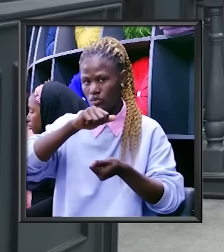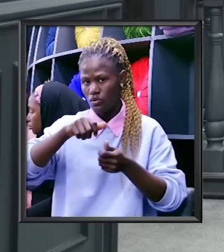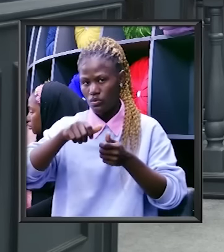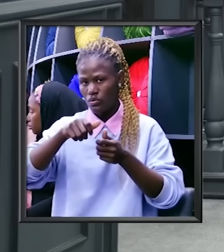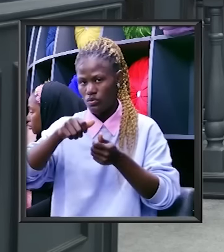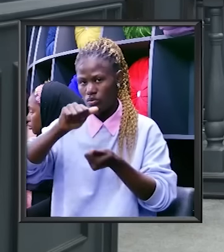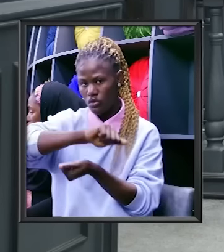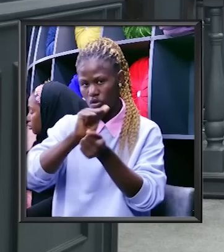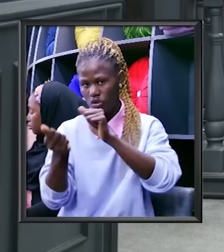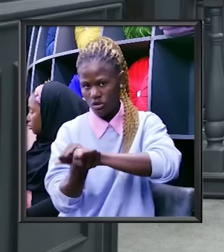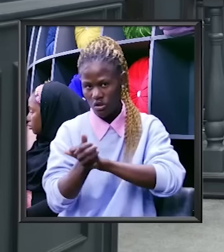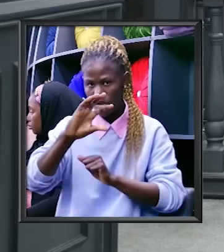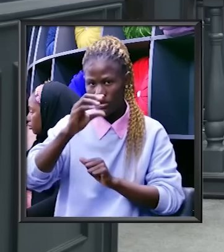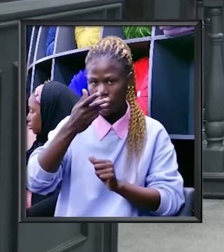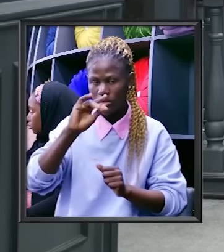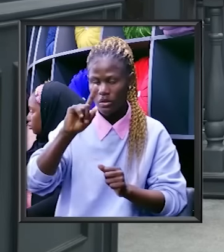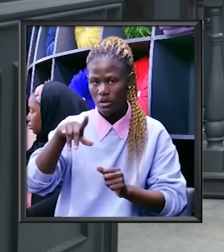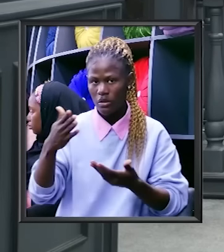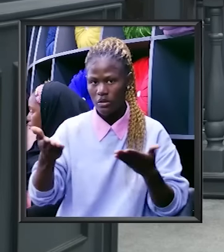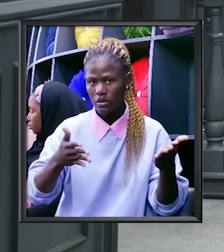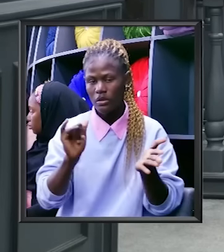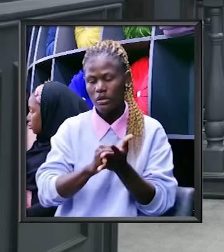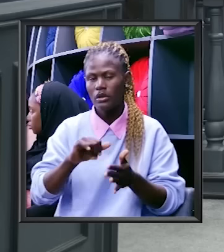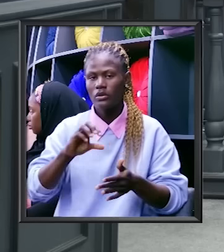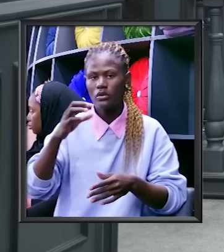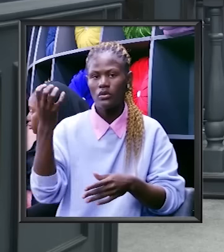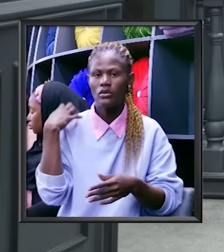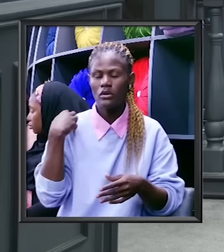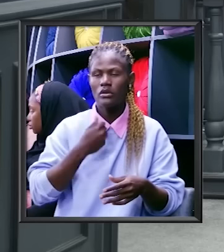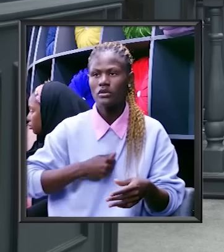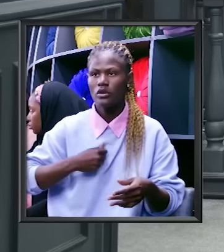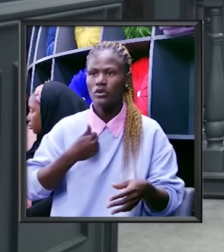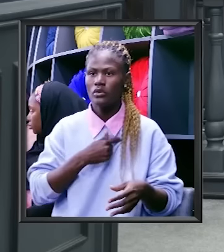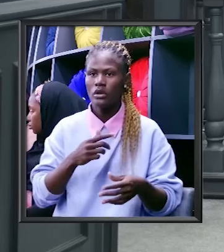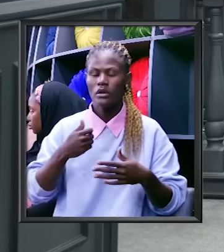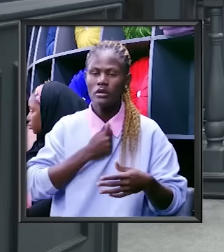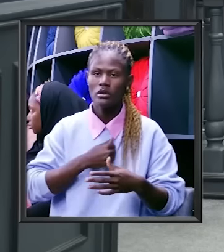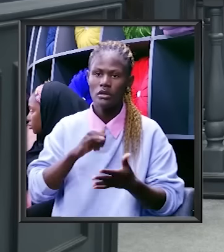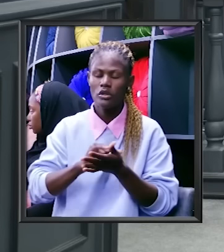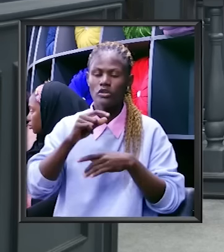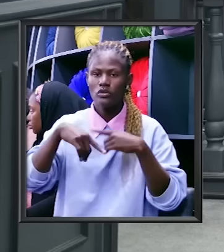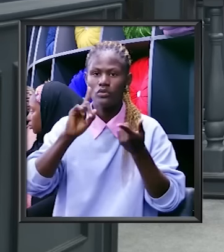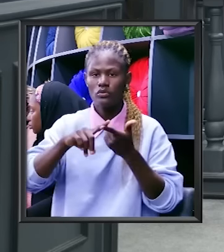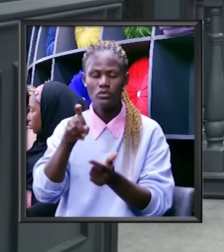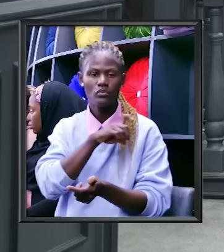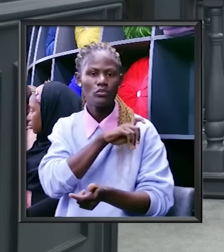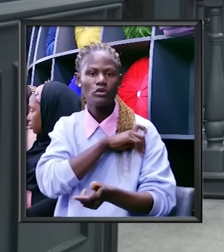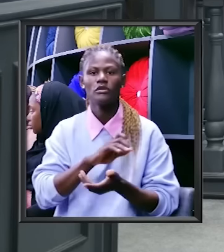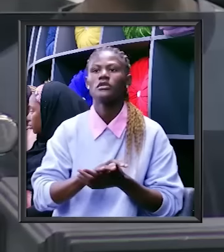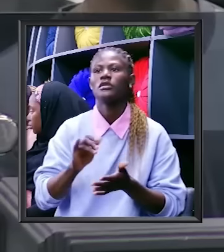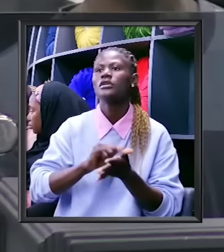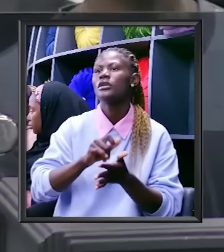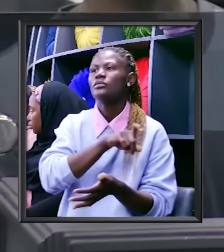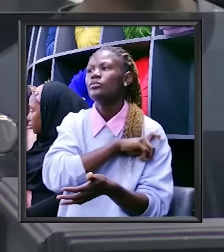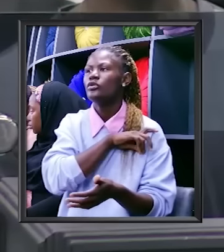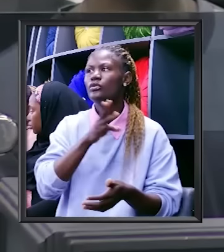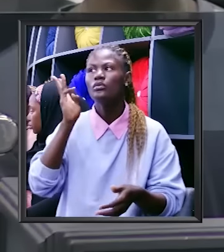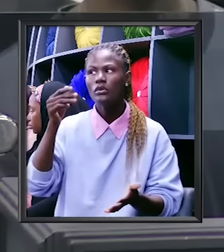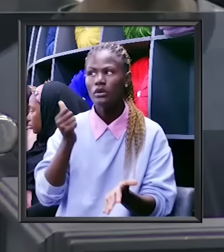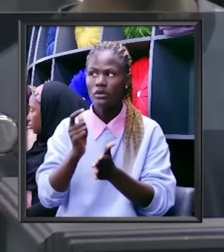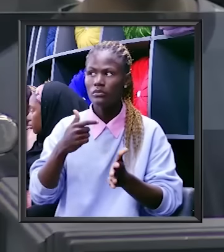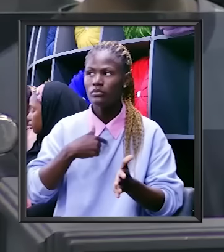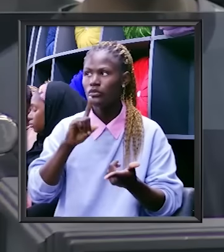as an officer, what did you do? CSO say, Oga, sorry, we are very sorry. I should go to police. The police will help to